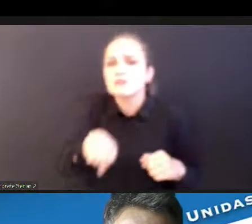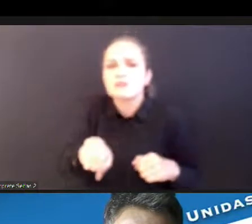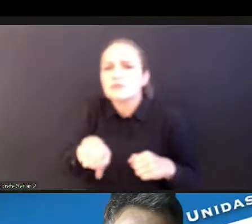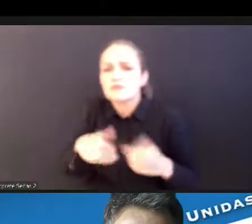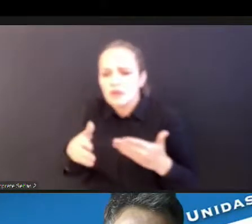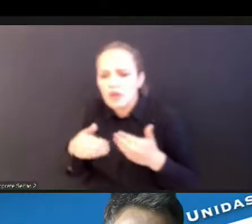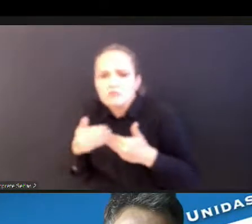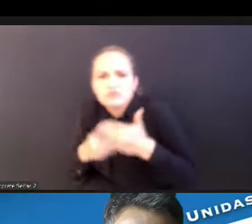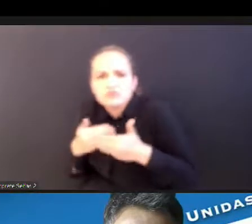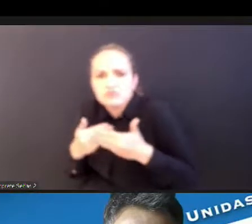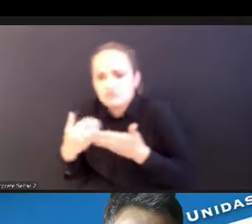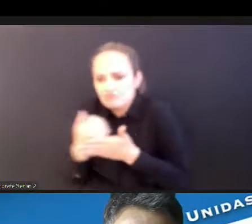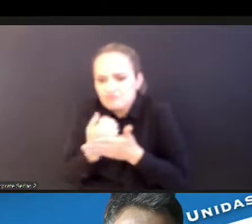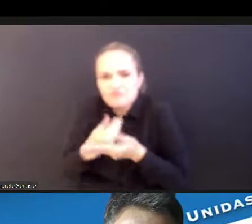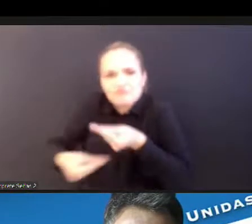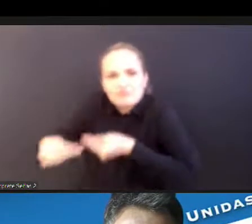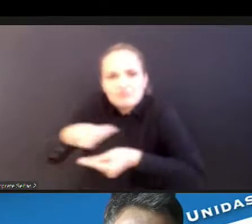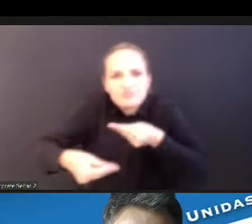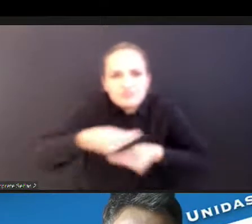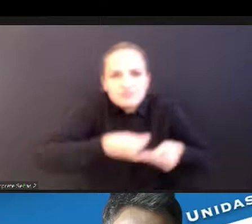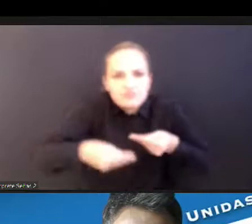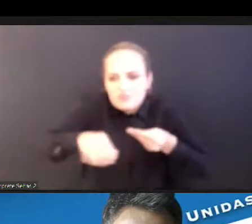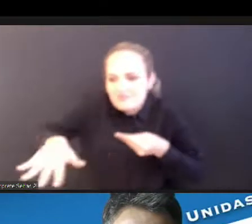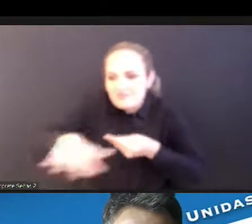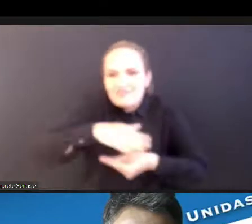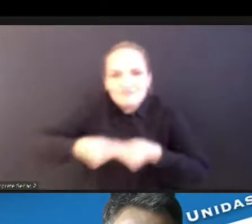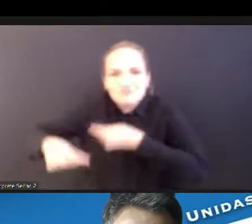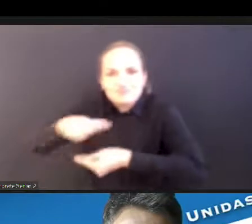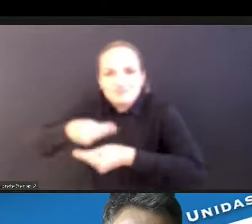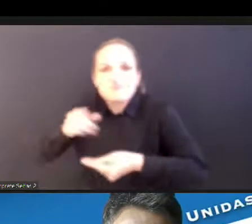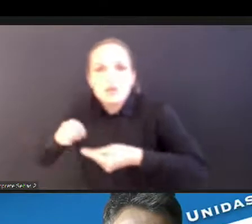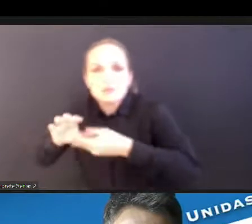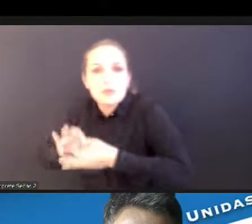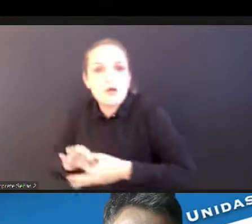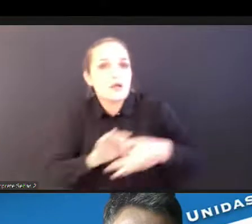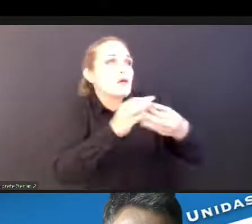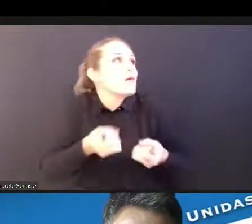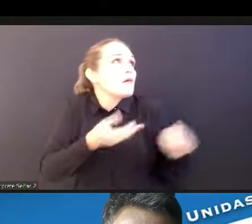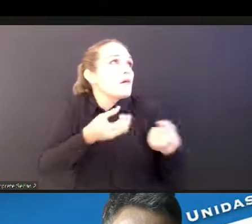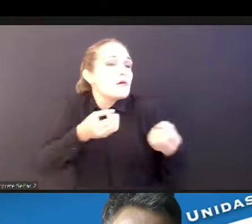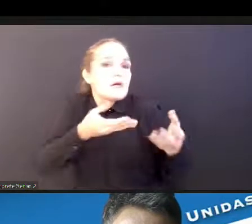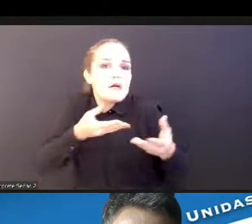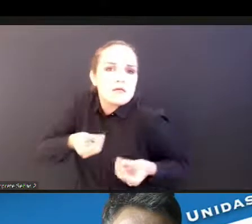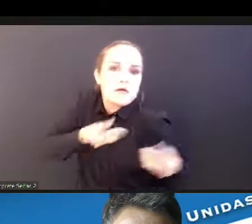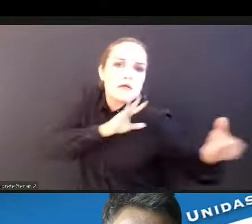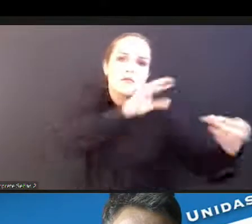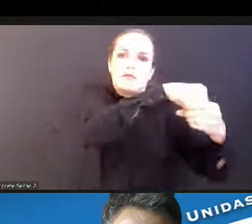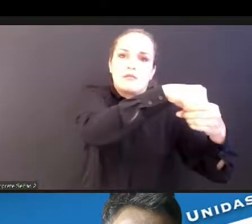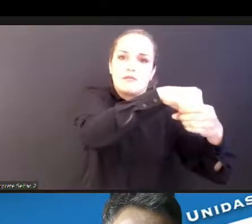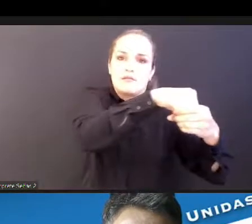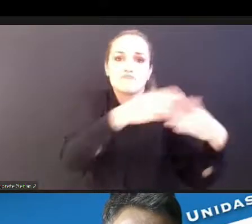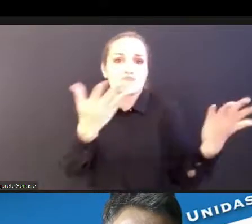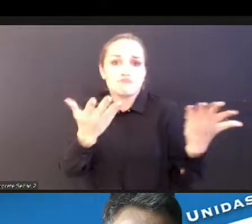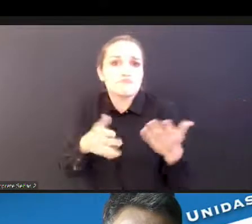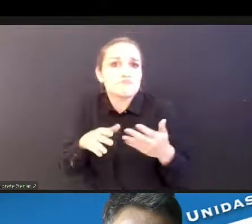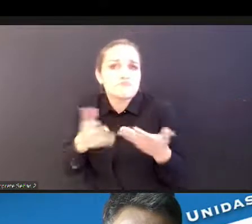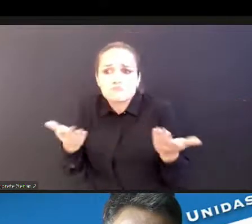local consumers. It's not always that it's purely for export. So some of the applications and services that are developed can